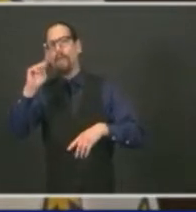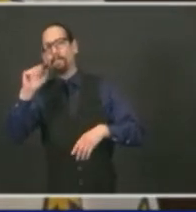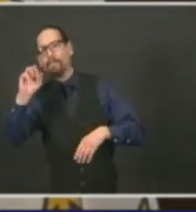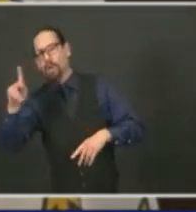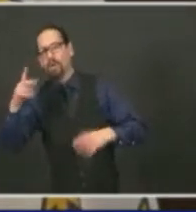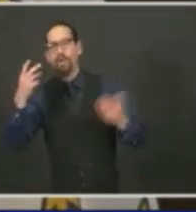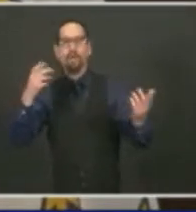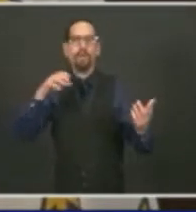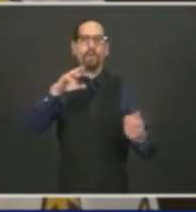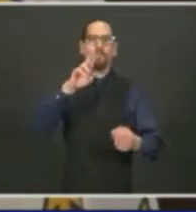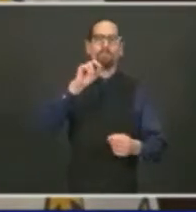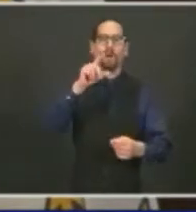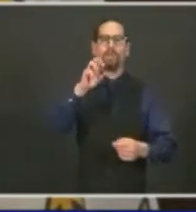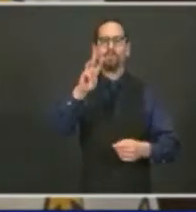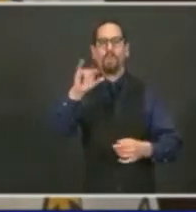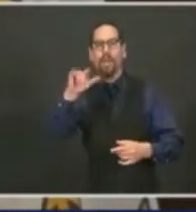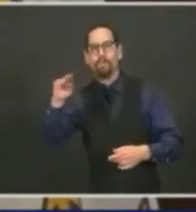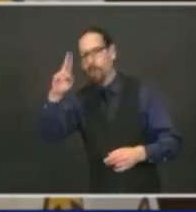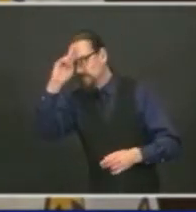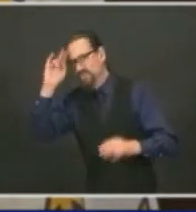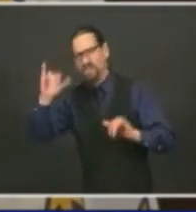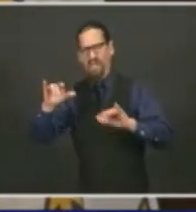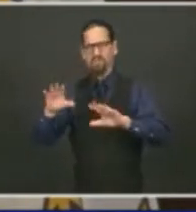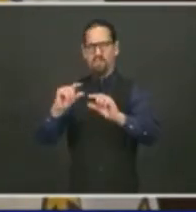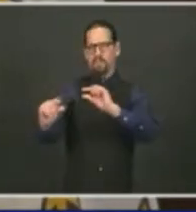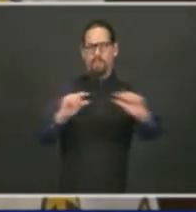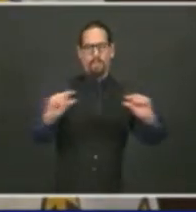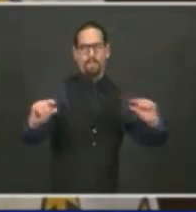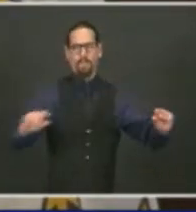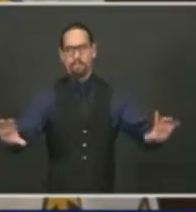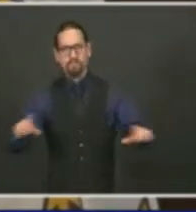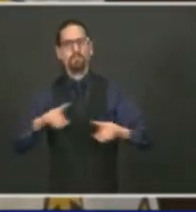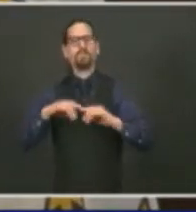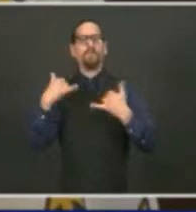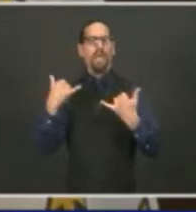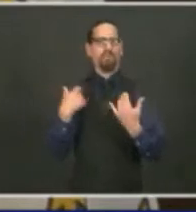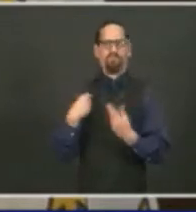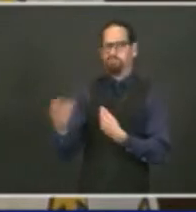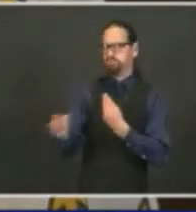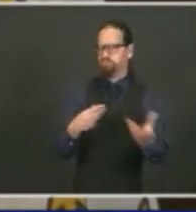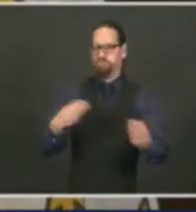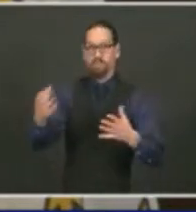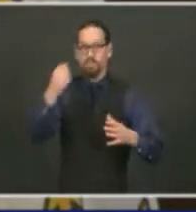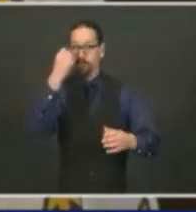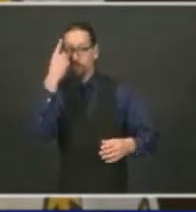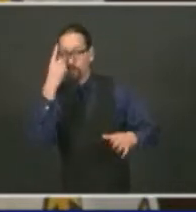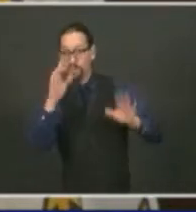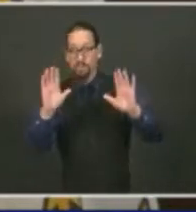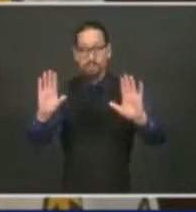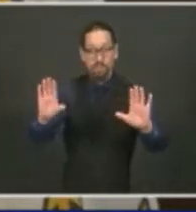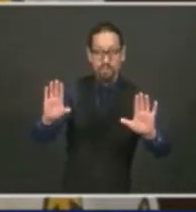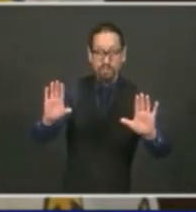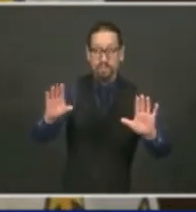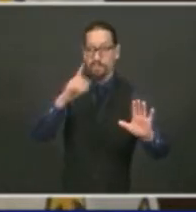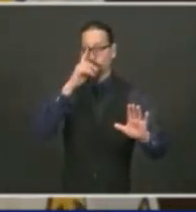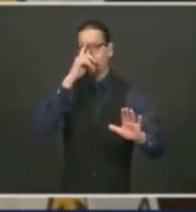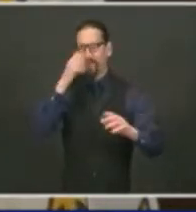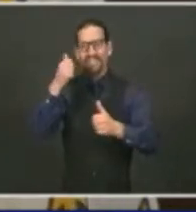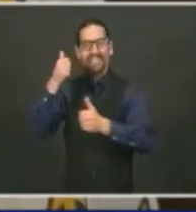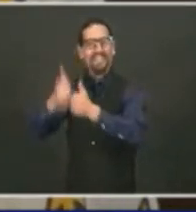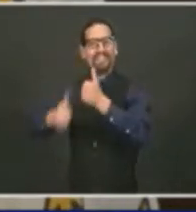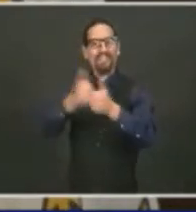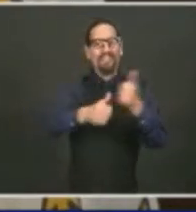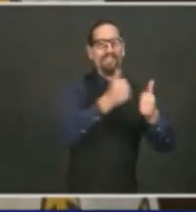the pandemic. I do want to highlight that the Department of Health ourselves are not giving out the vaccine. We left this to the hospitals. We don't have staff at